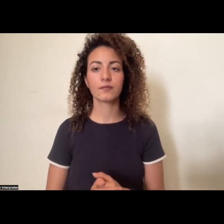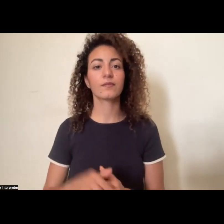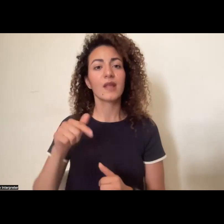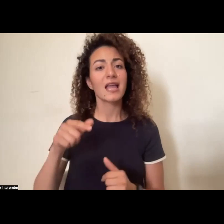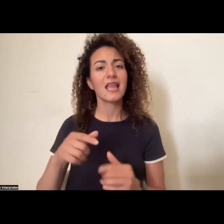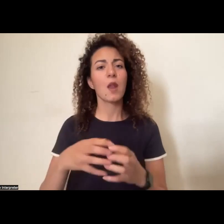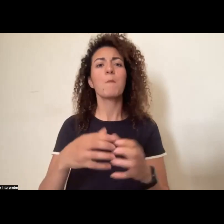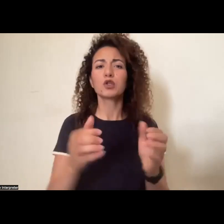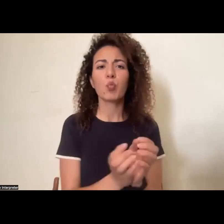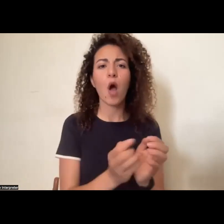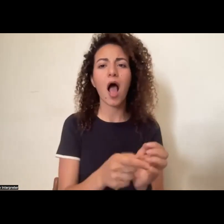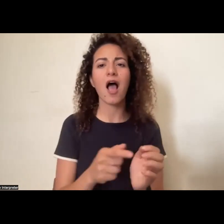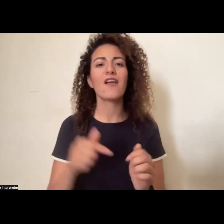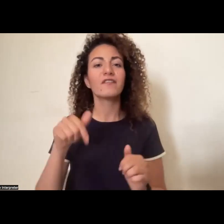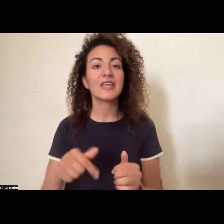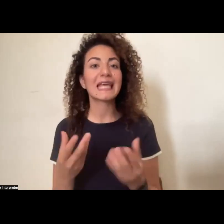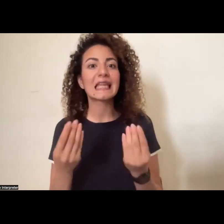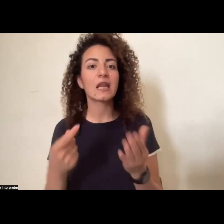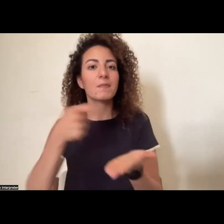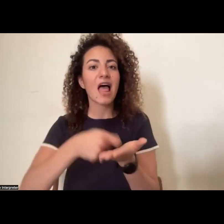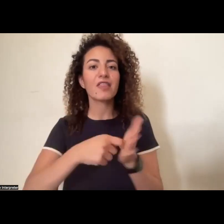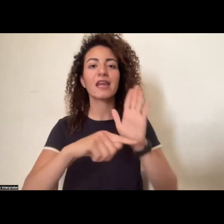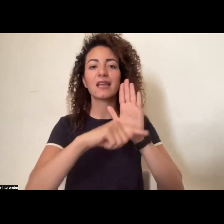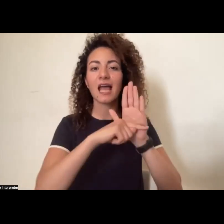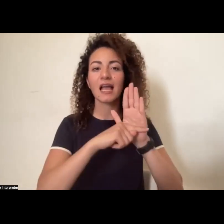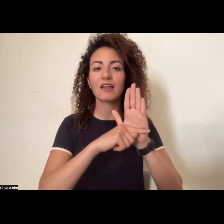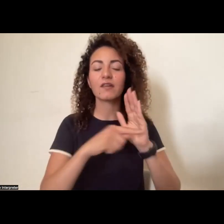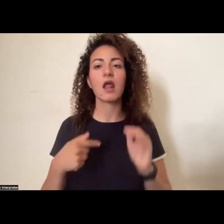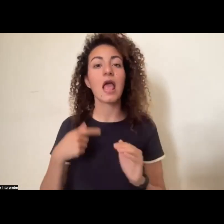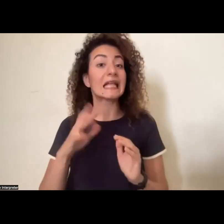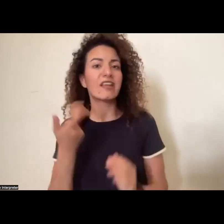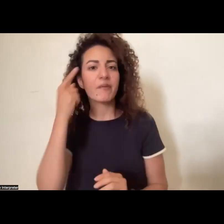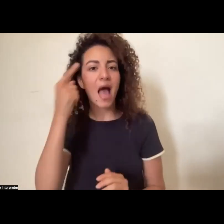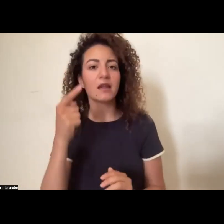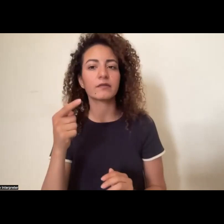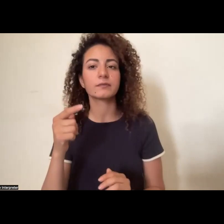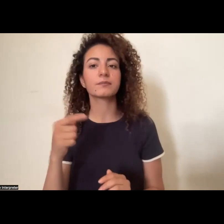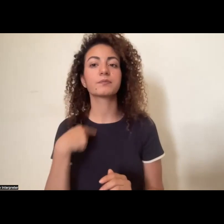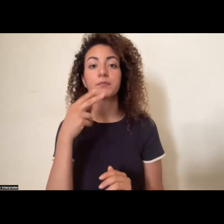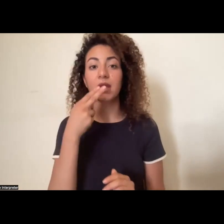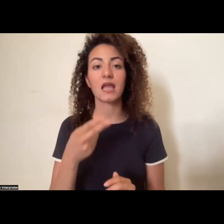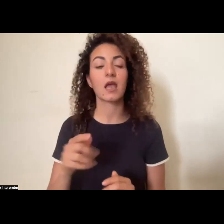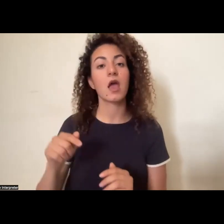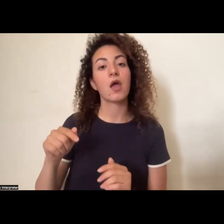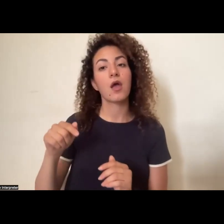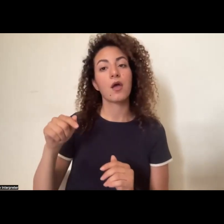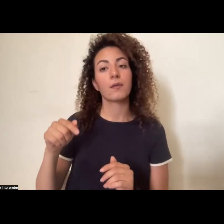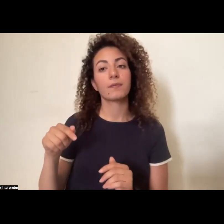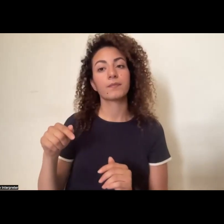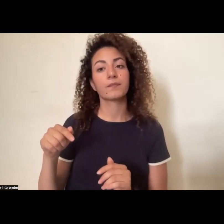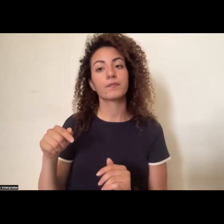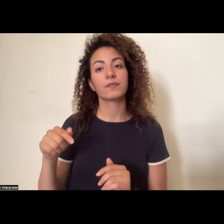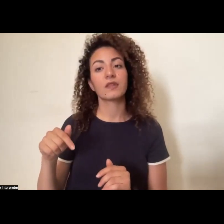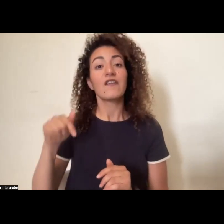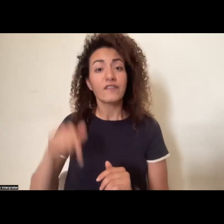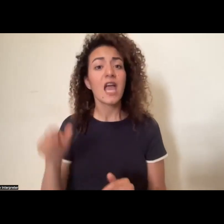is to shocks and to crises, I'd like to highlight the fact that in addition to the fact that there are people